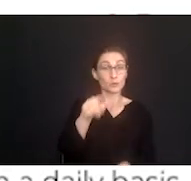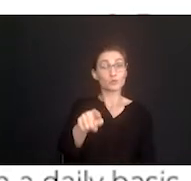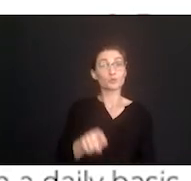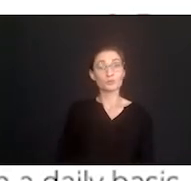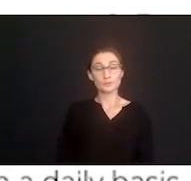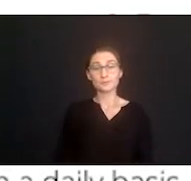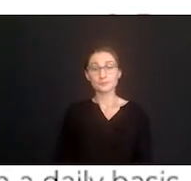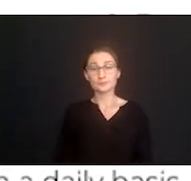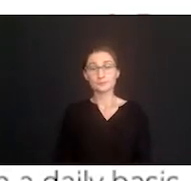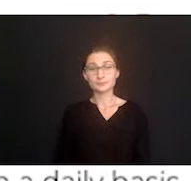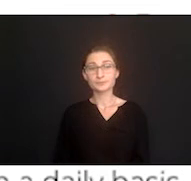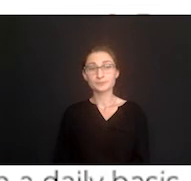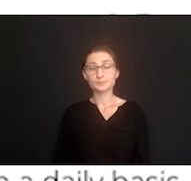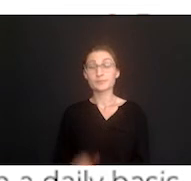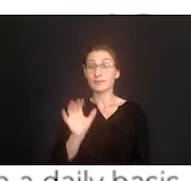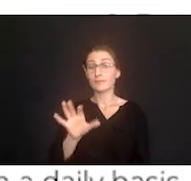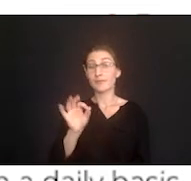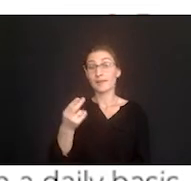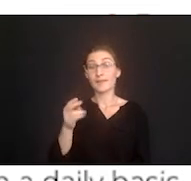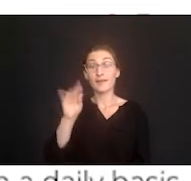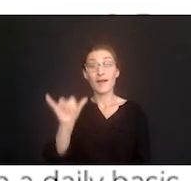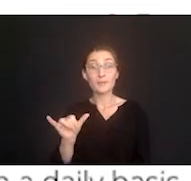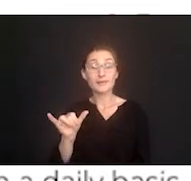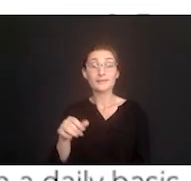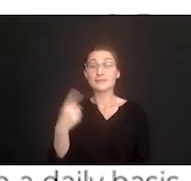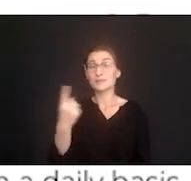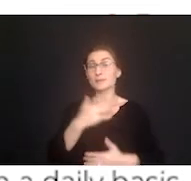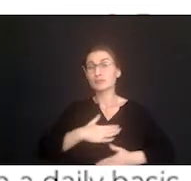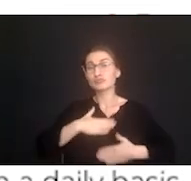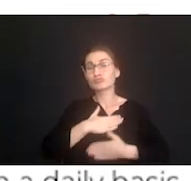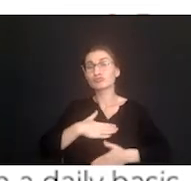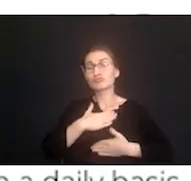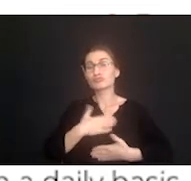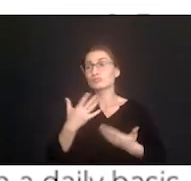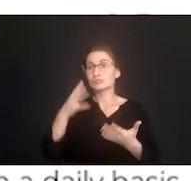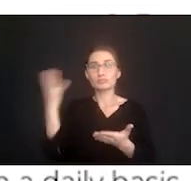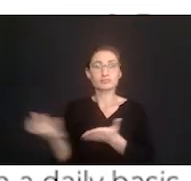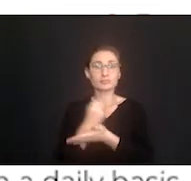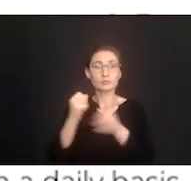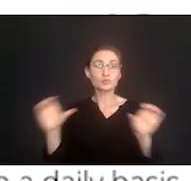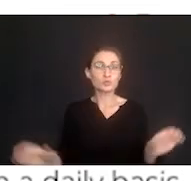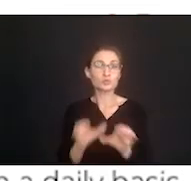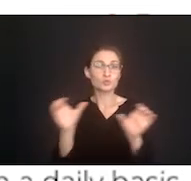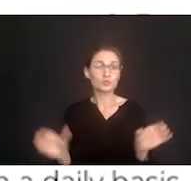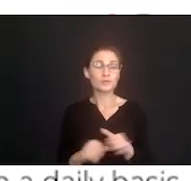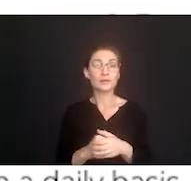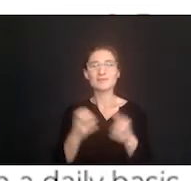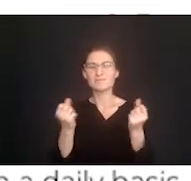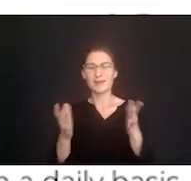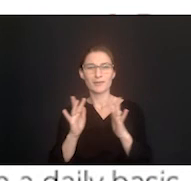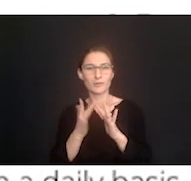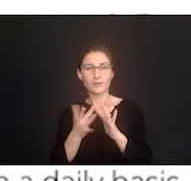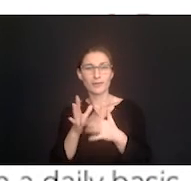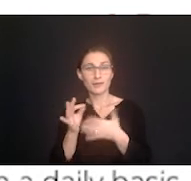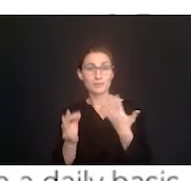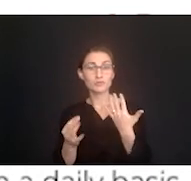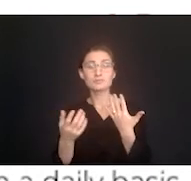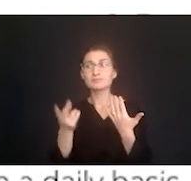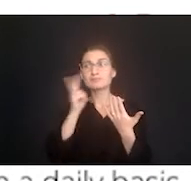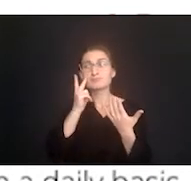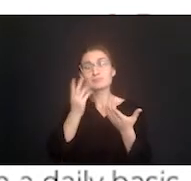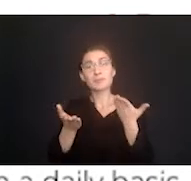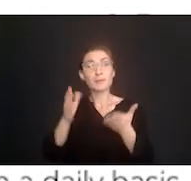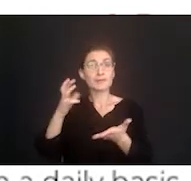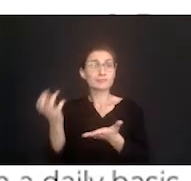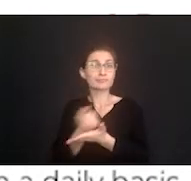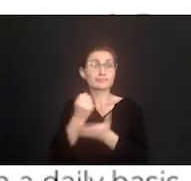you like to do, right? Find that hobby that you really like and see if you are able to do it. There's a lot of online options now. See if that's something you can